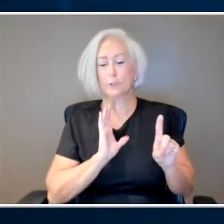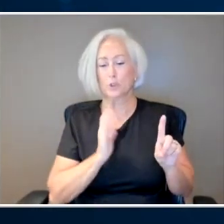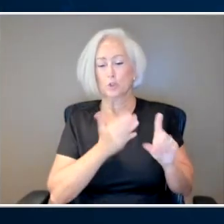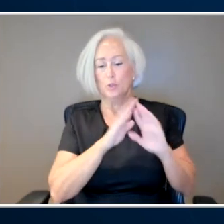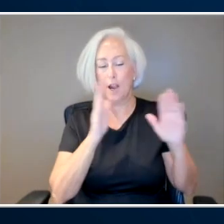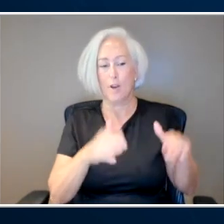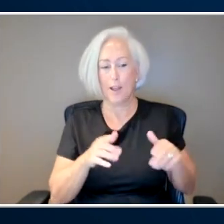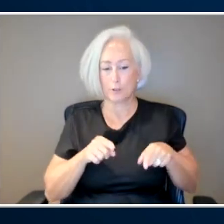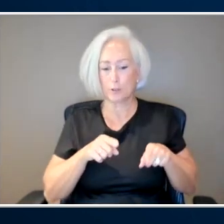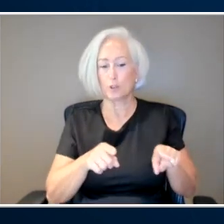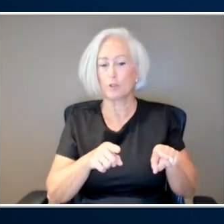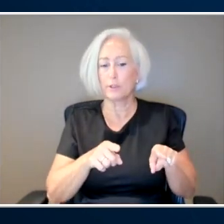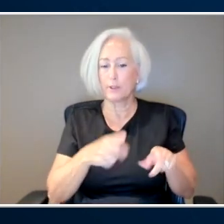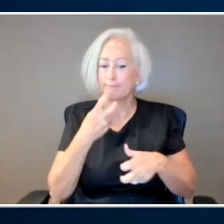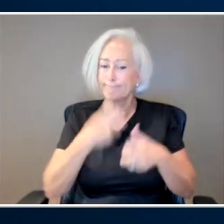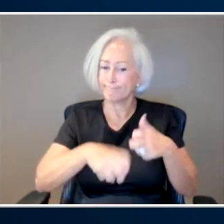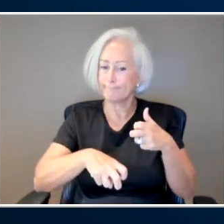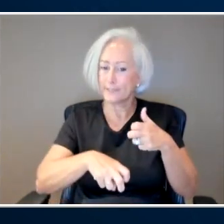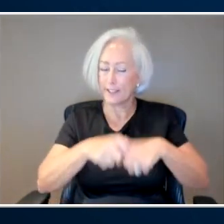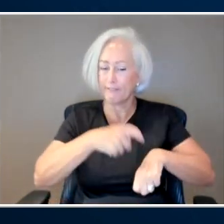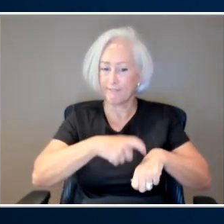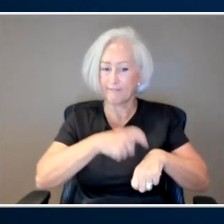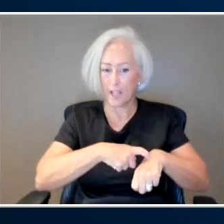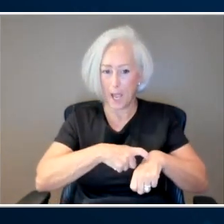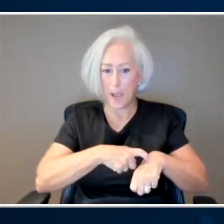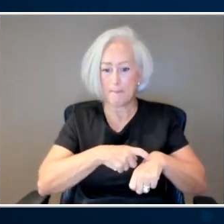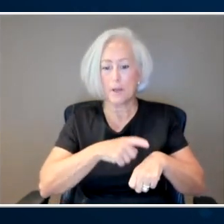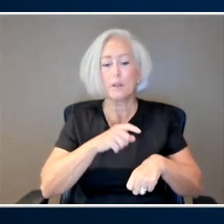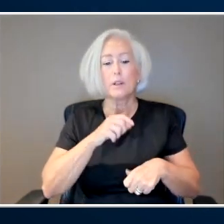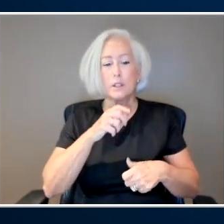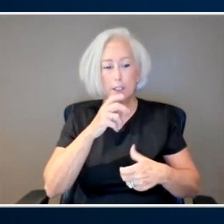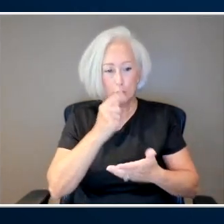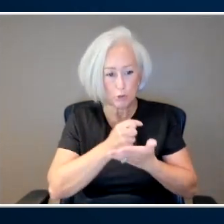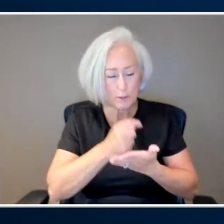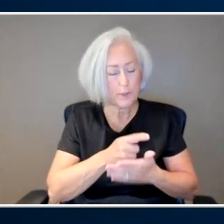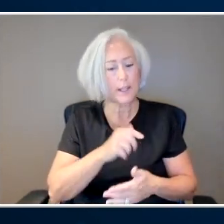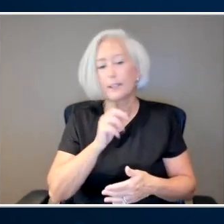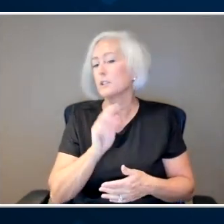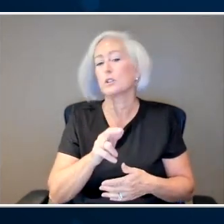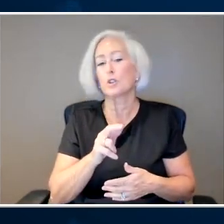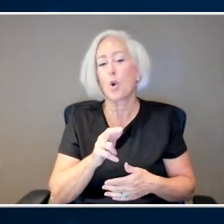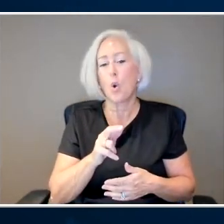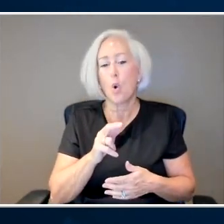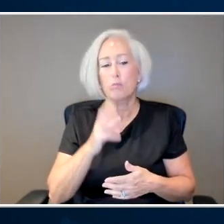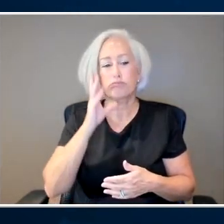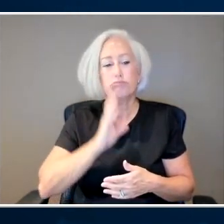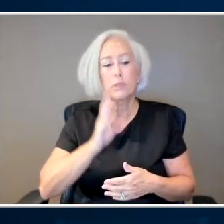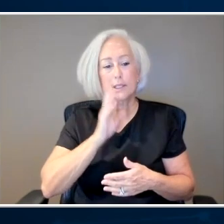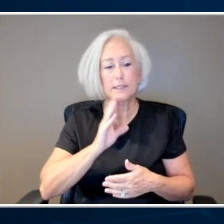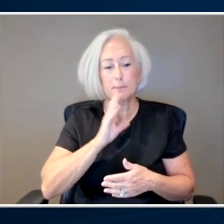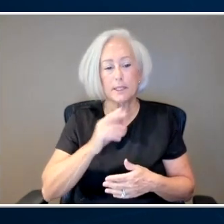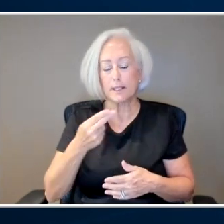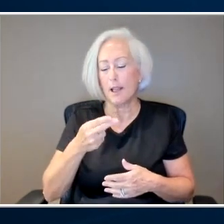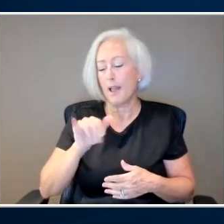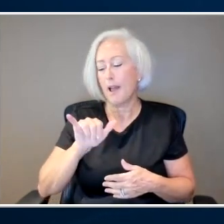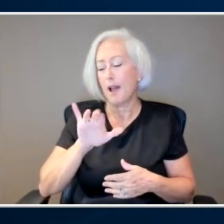or when things are hitting her a little harder, or she's in a hyperbaric chamber treatment. We needed to take